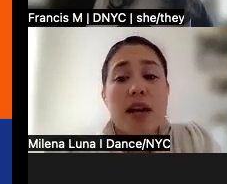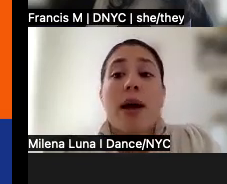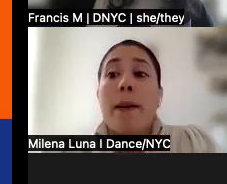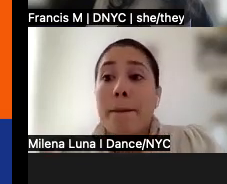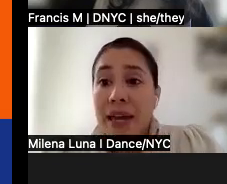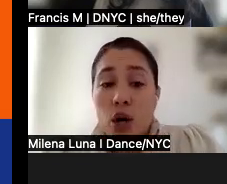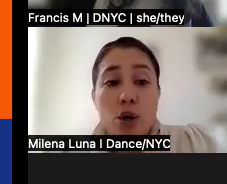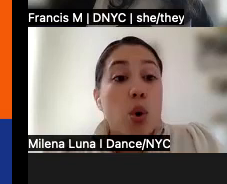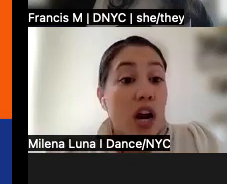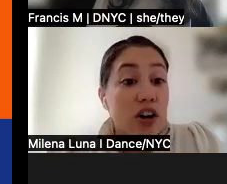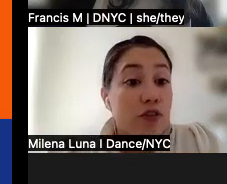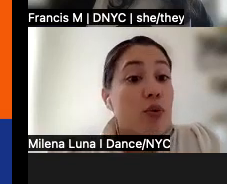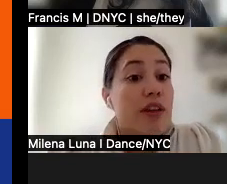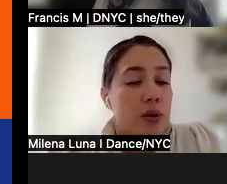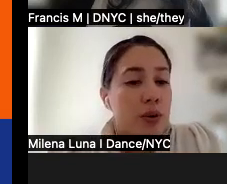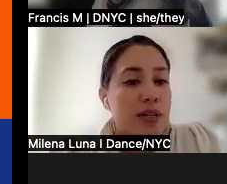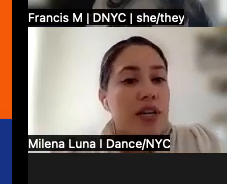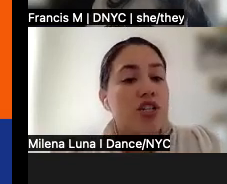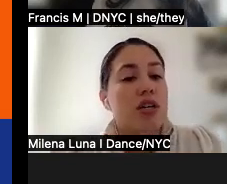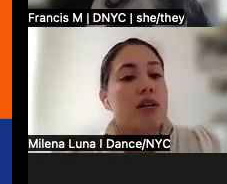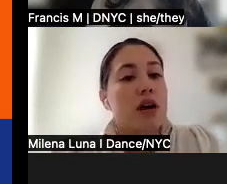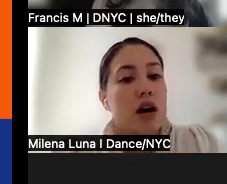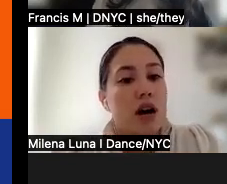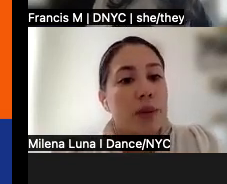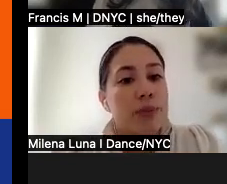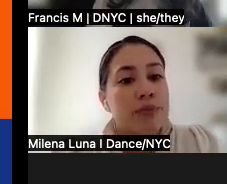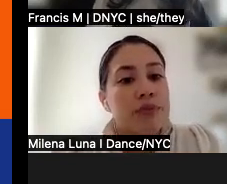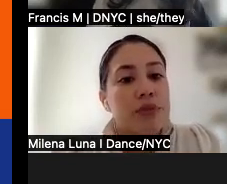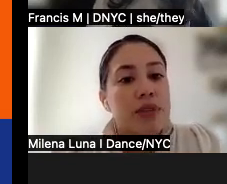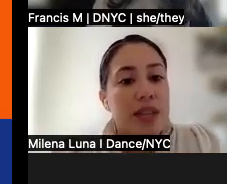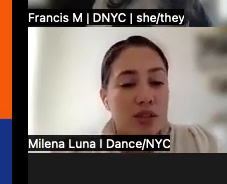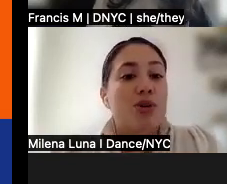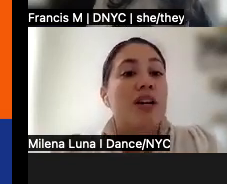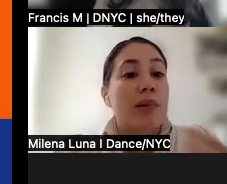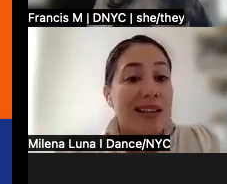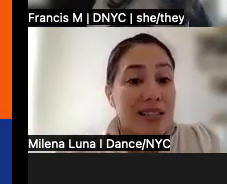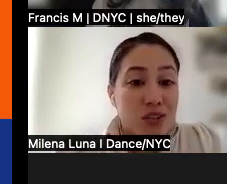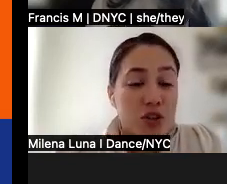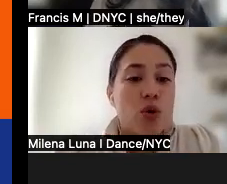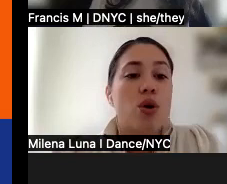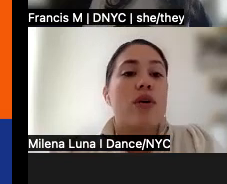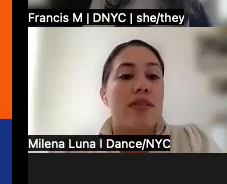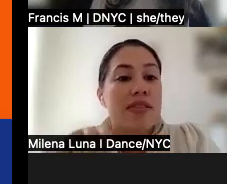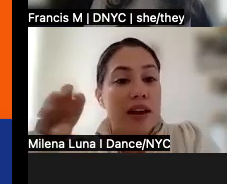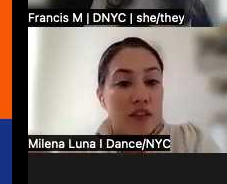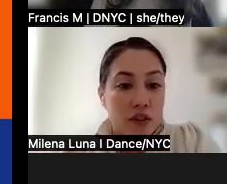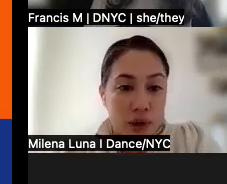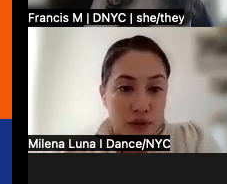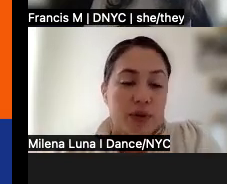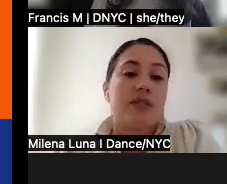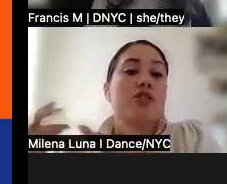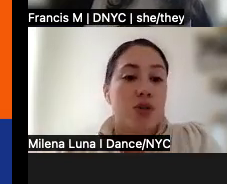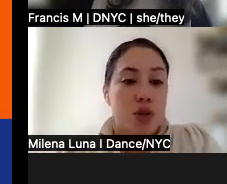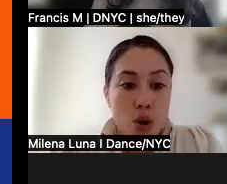dance maker, choreographer within an organization, you can apply as an individual. And then if you're part